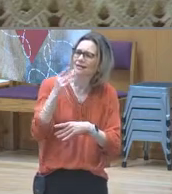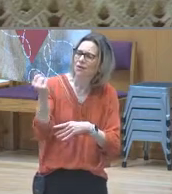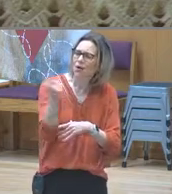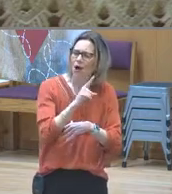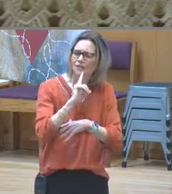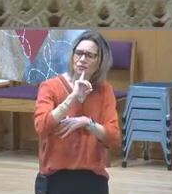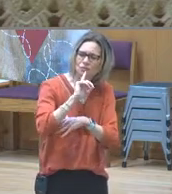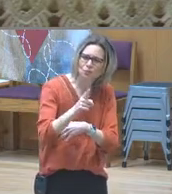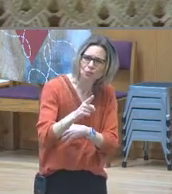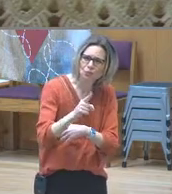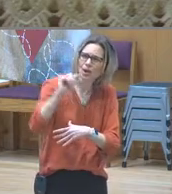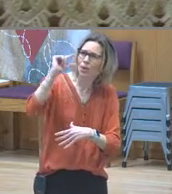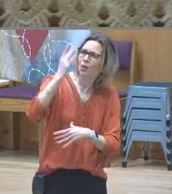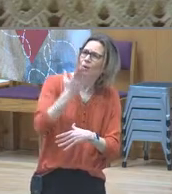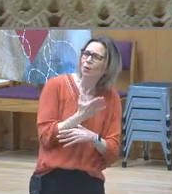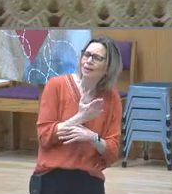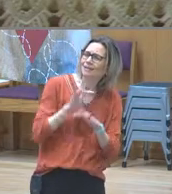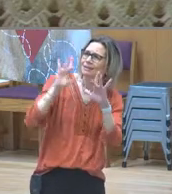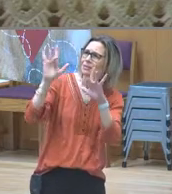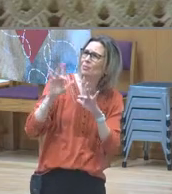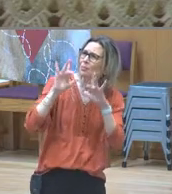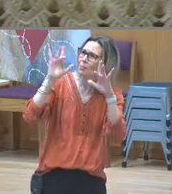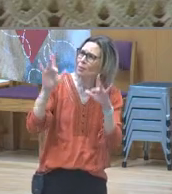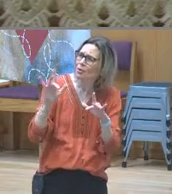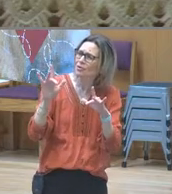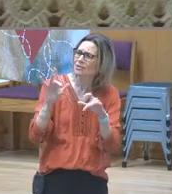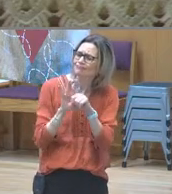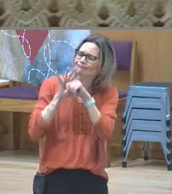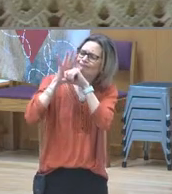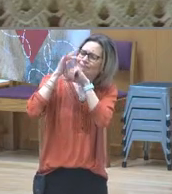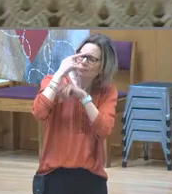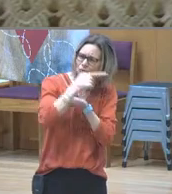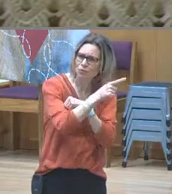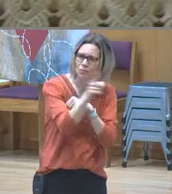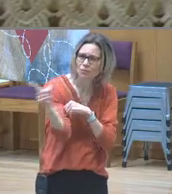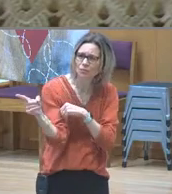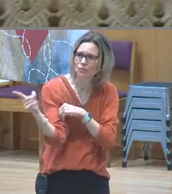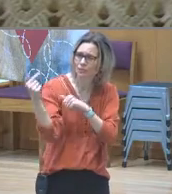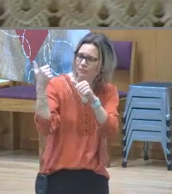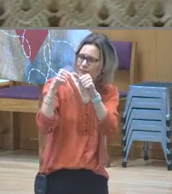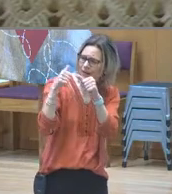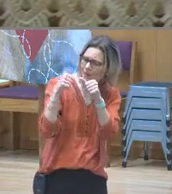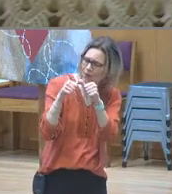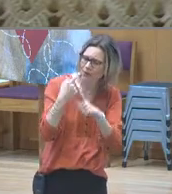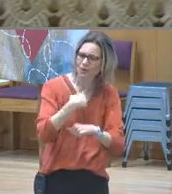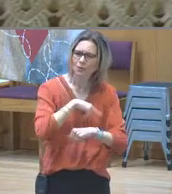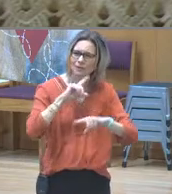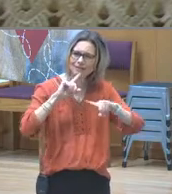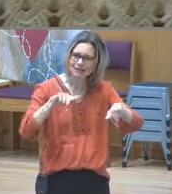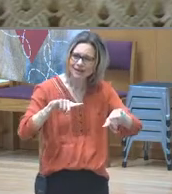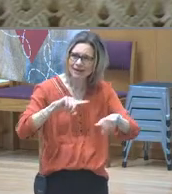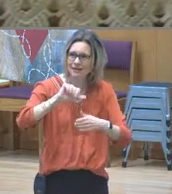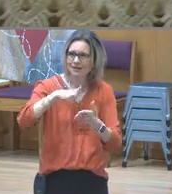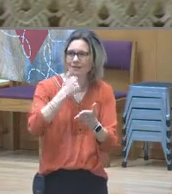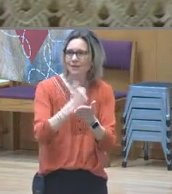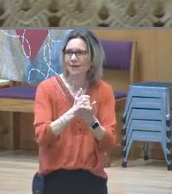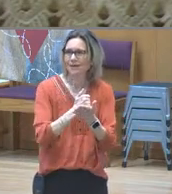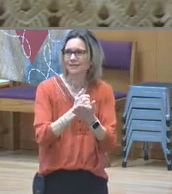true. Grace and mercy abound for you. Remember this, and we say,